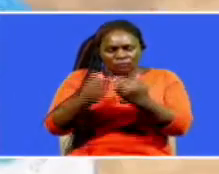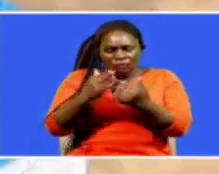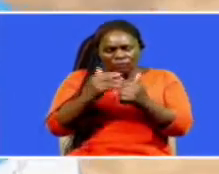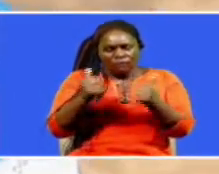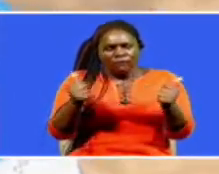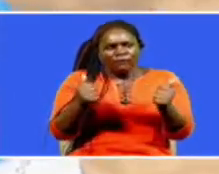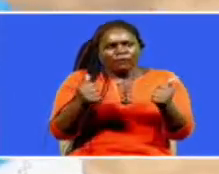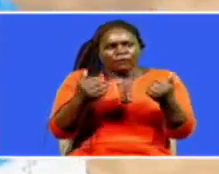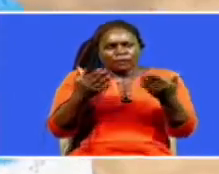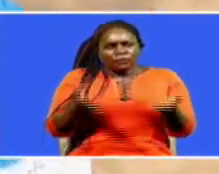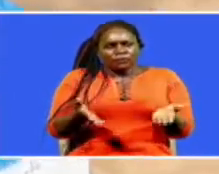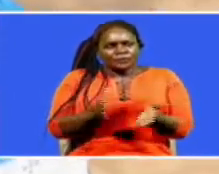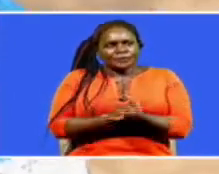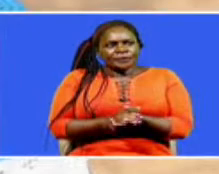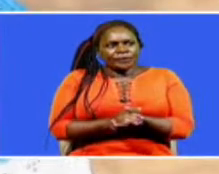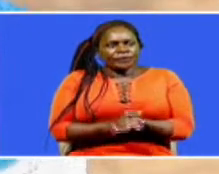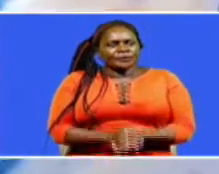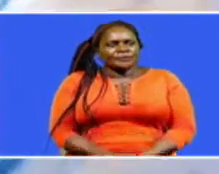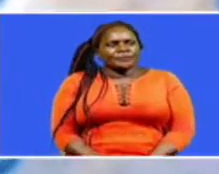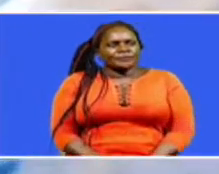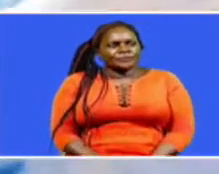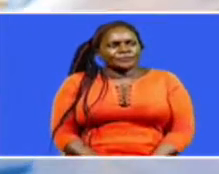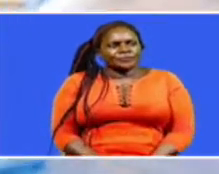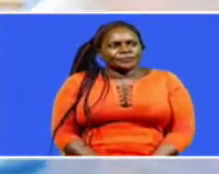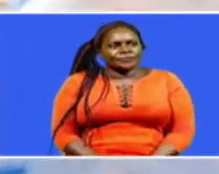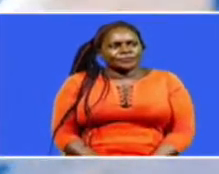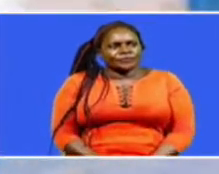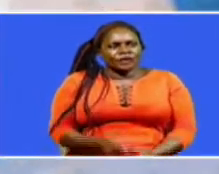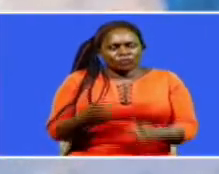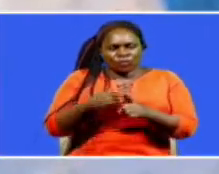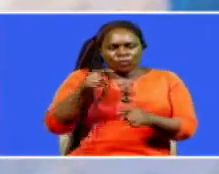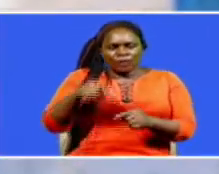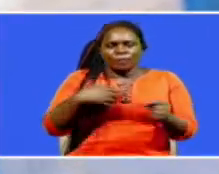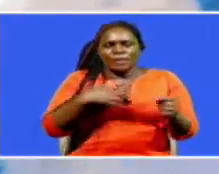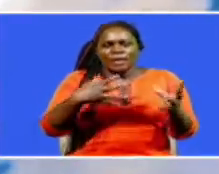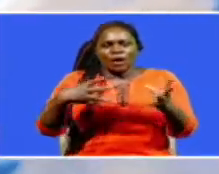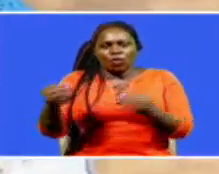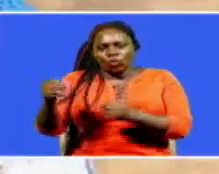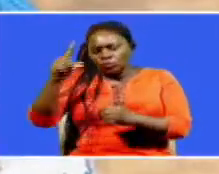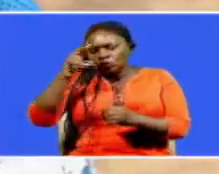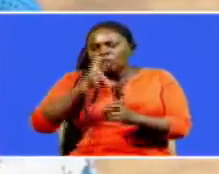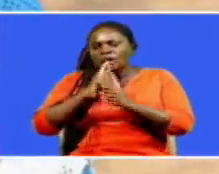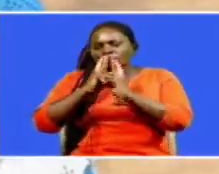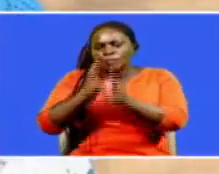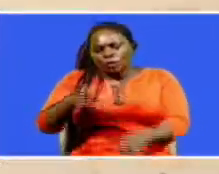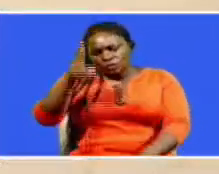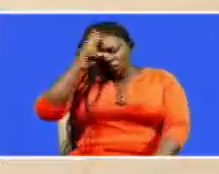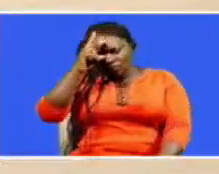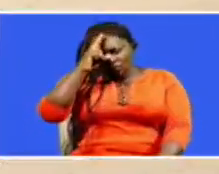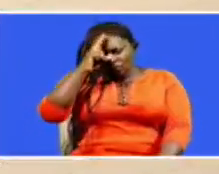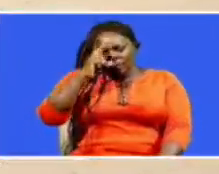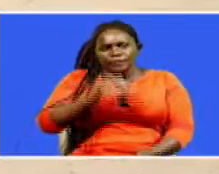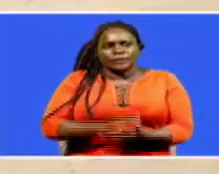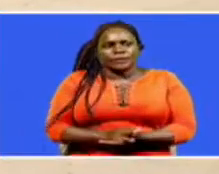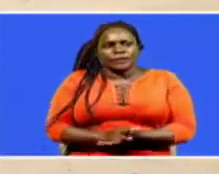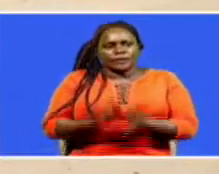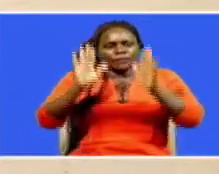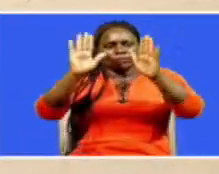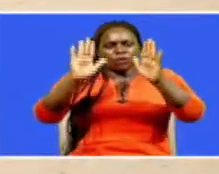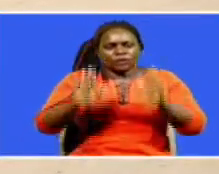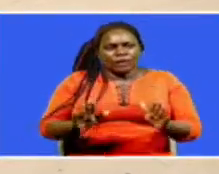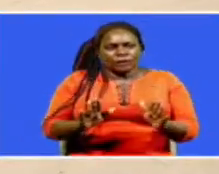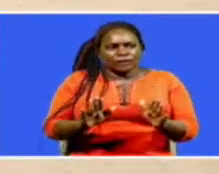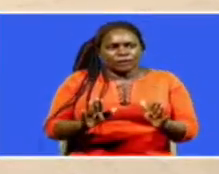of. Siku hizi tumerevuka ikitokea kitu kama hiyo napeleka kwa serikali ndio itachukulia hatua. It is key to note